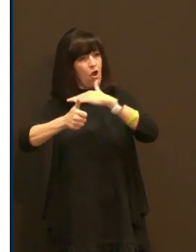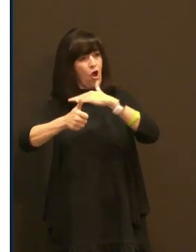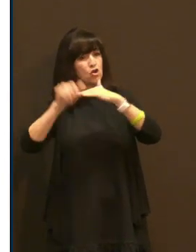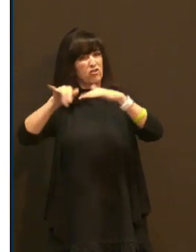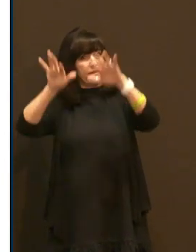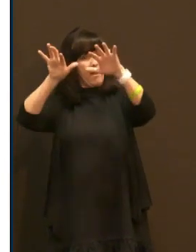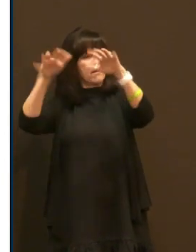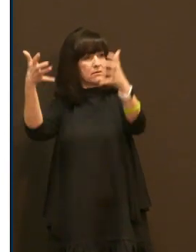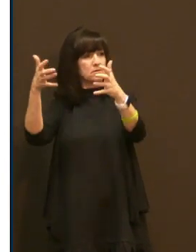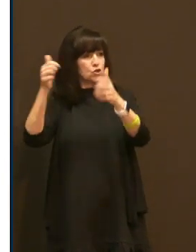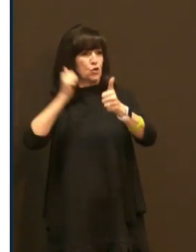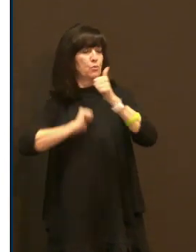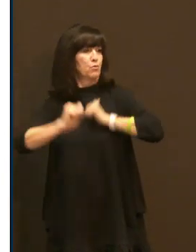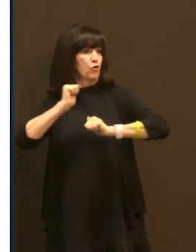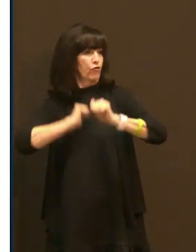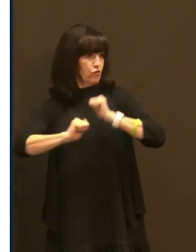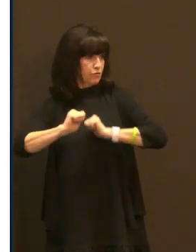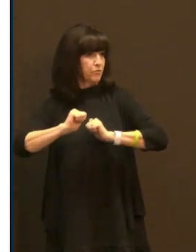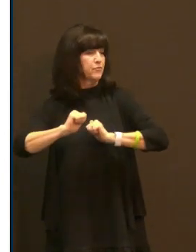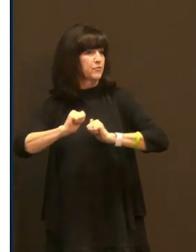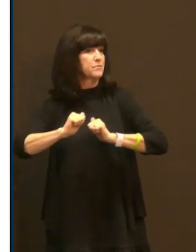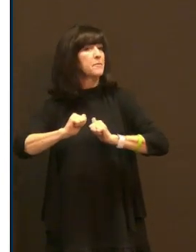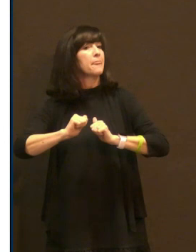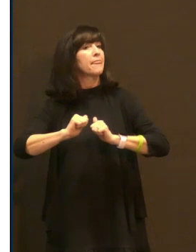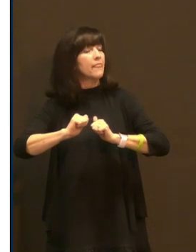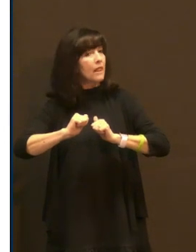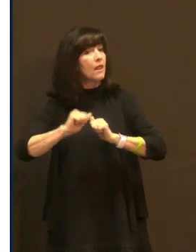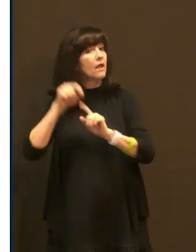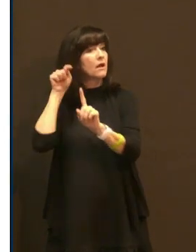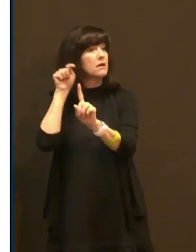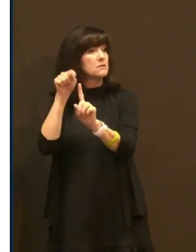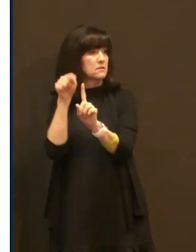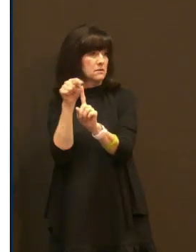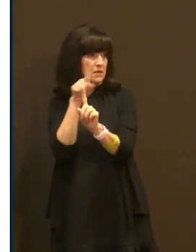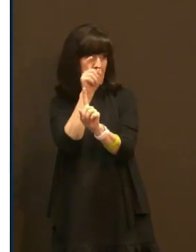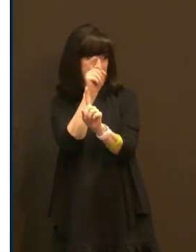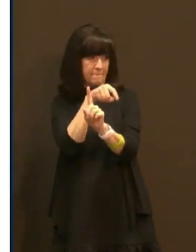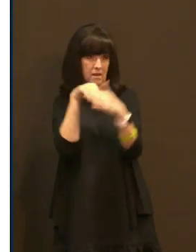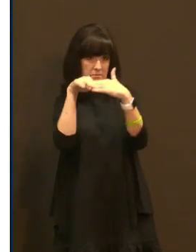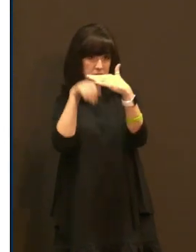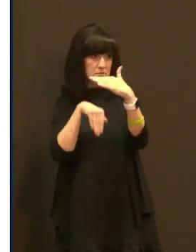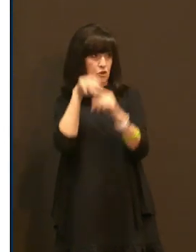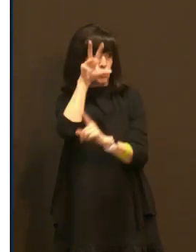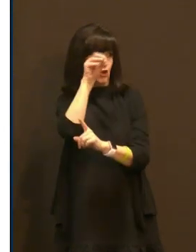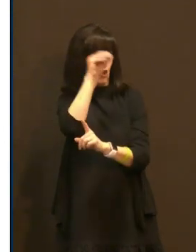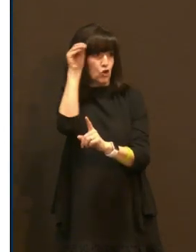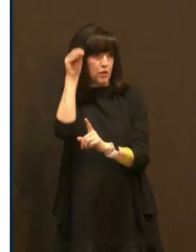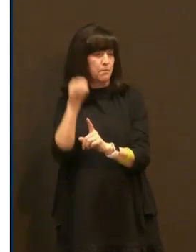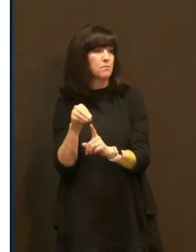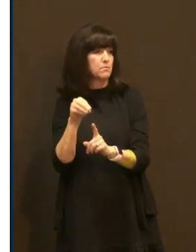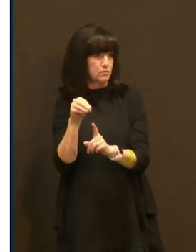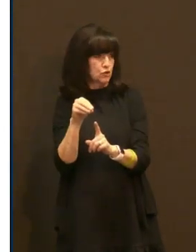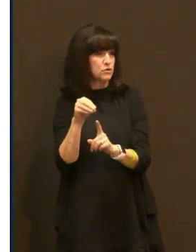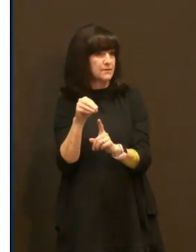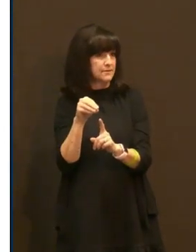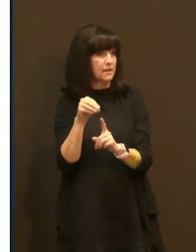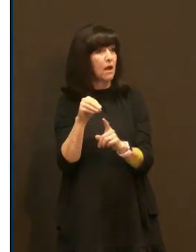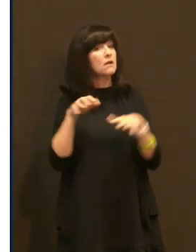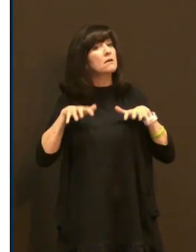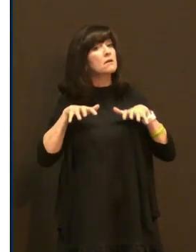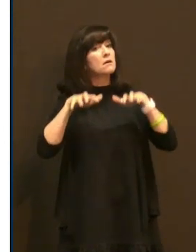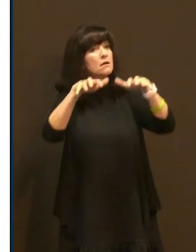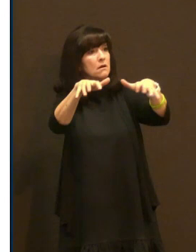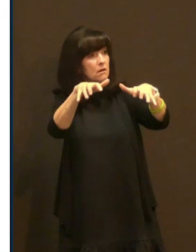And so for performing arts, 30% capacity, 30% fire capacity is what